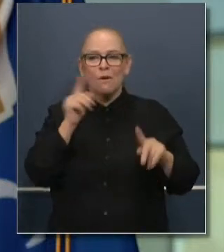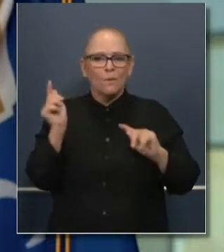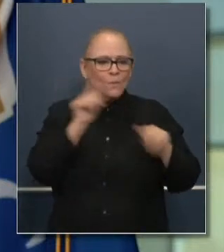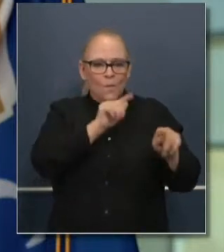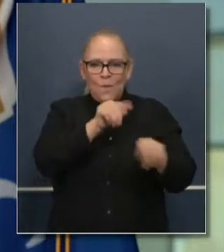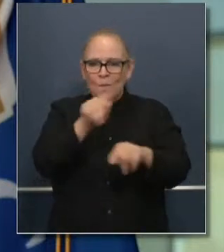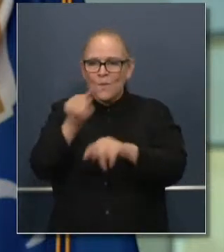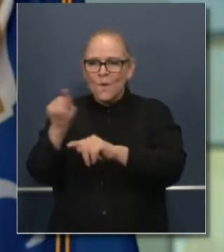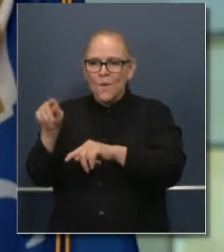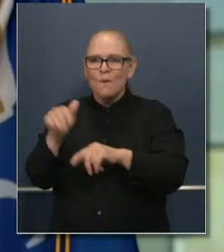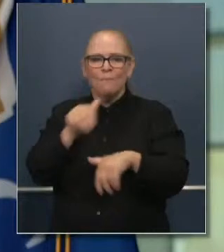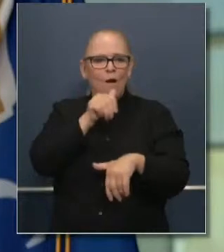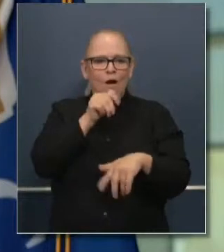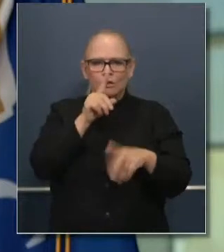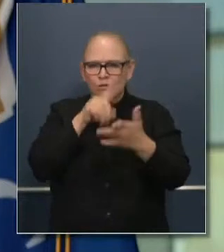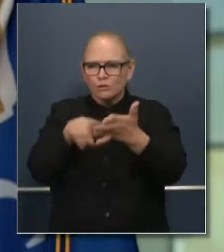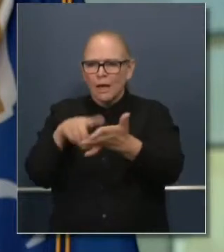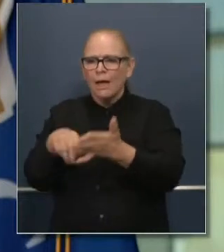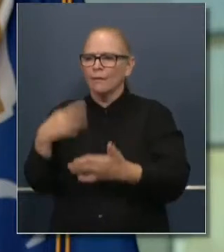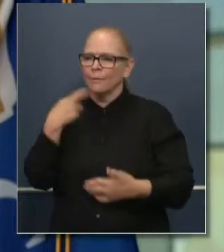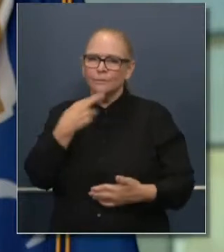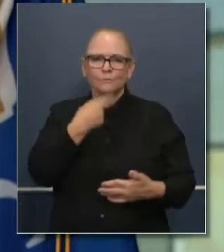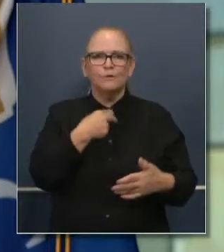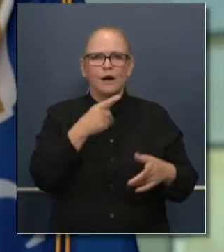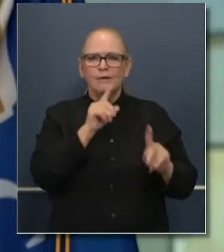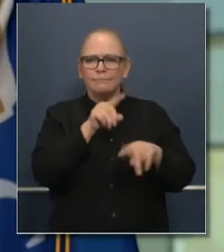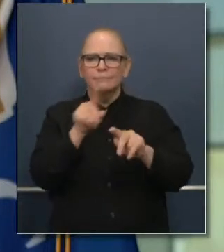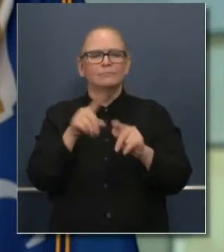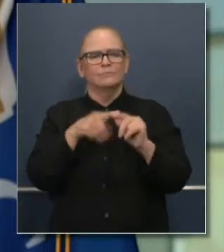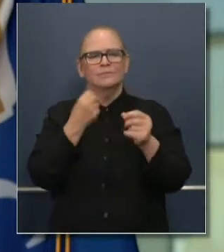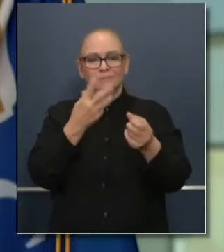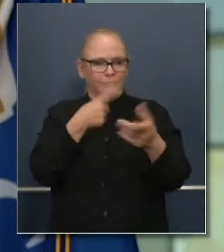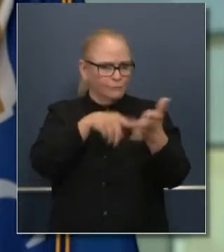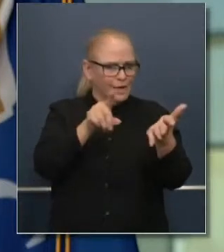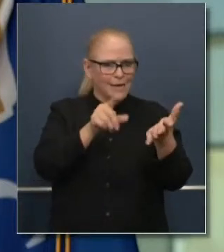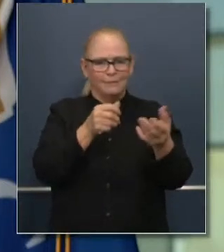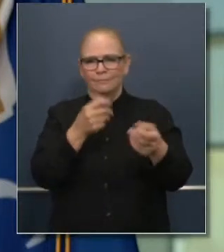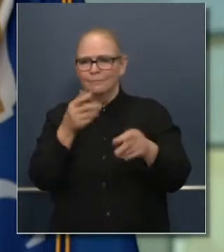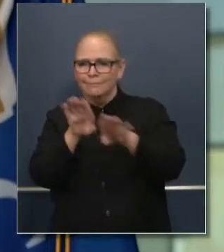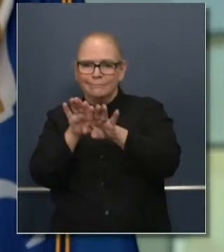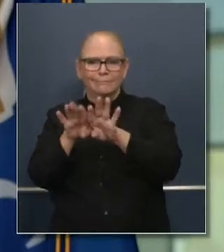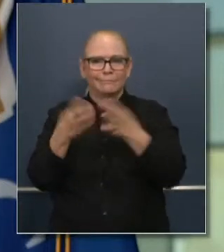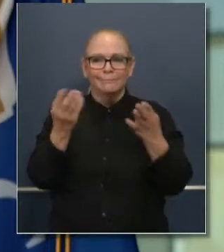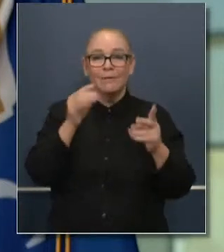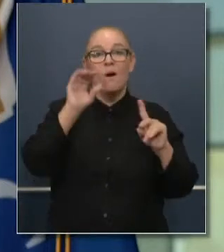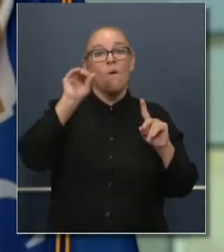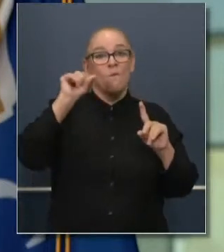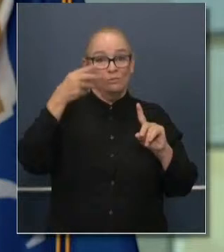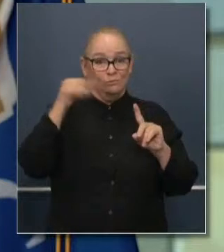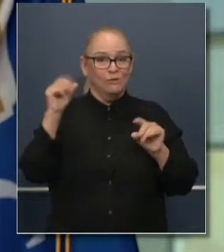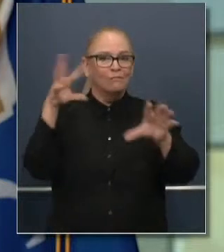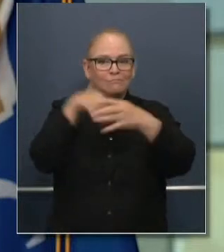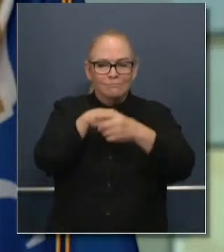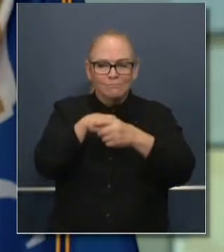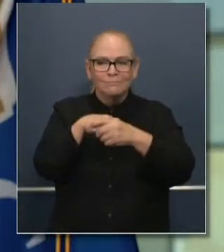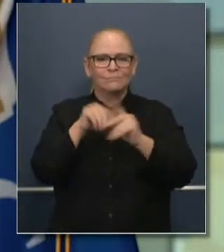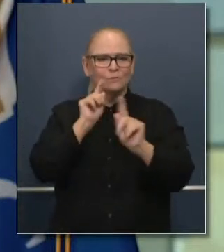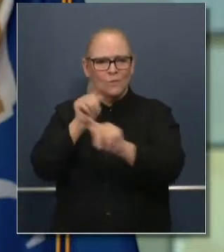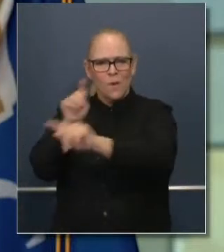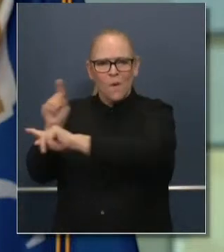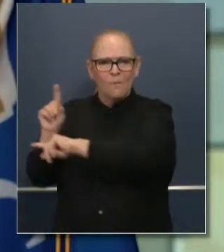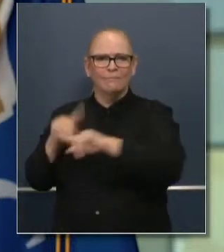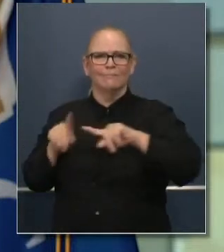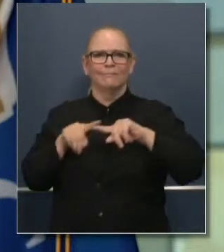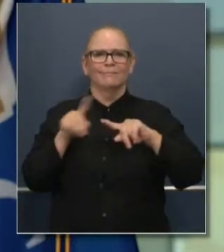bars and restaurants, and thousands of in-person visits. OSHA has been out in tens of thousands